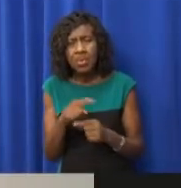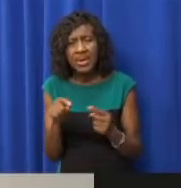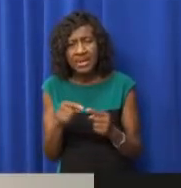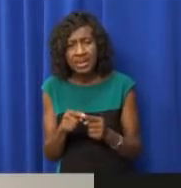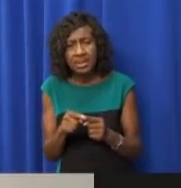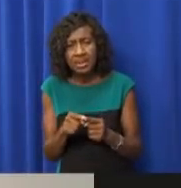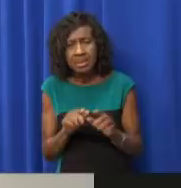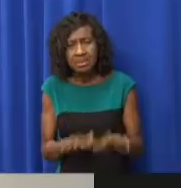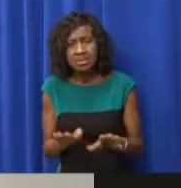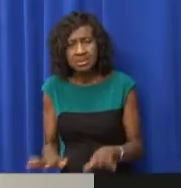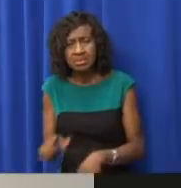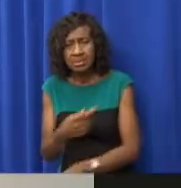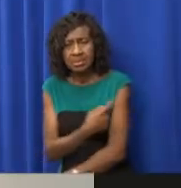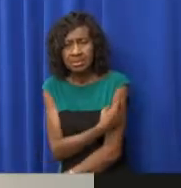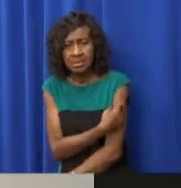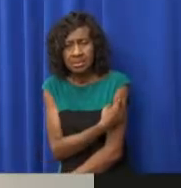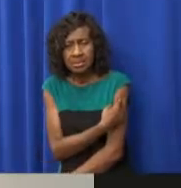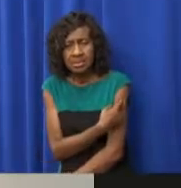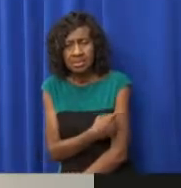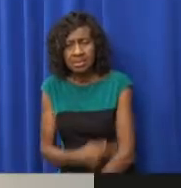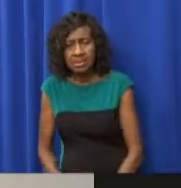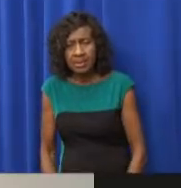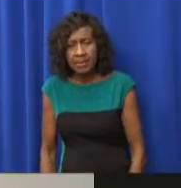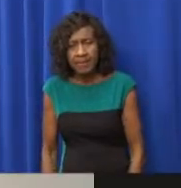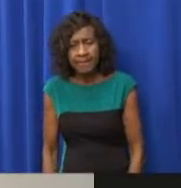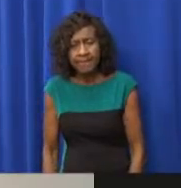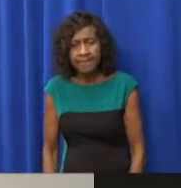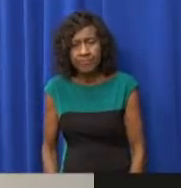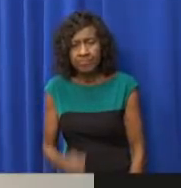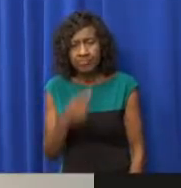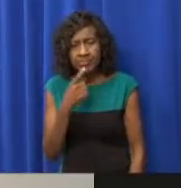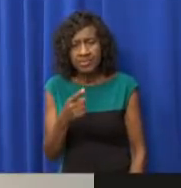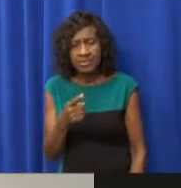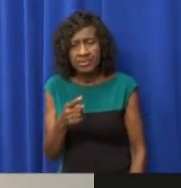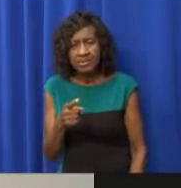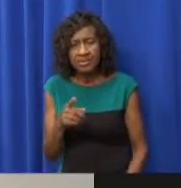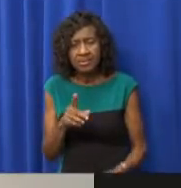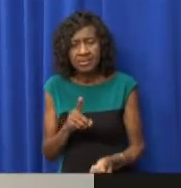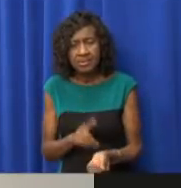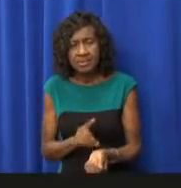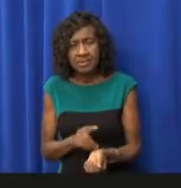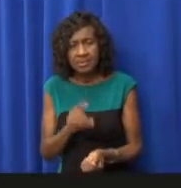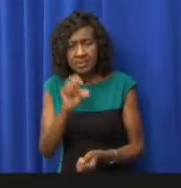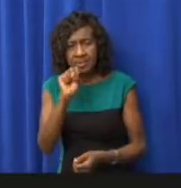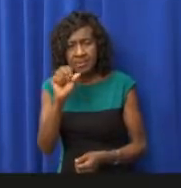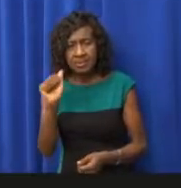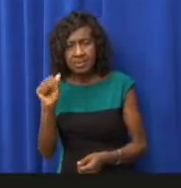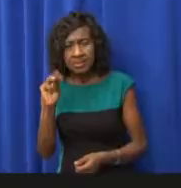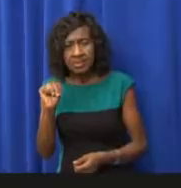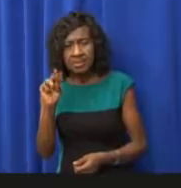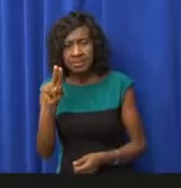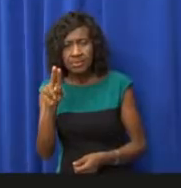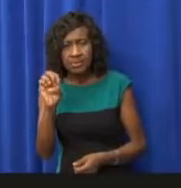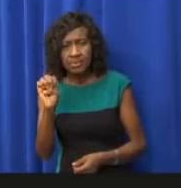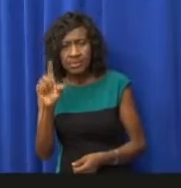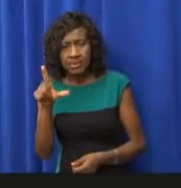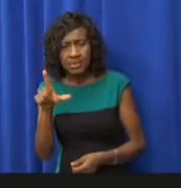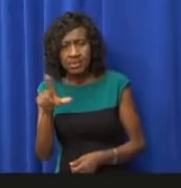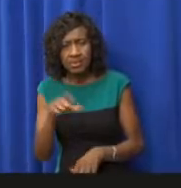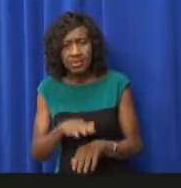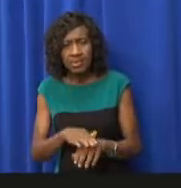vaccinations? Kayla, I can get Dr. Samuel Williams Rodriguez to address that for you. He is joining us via